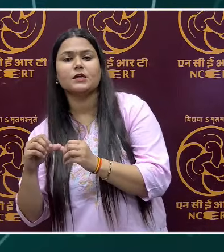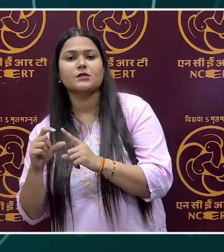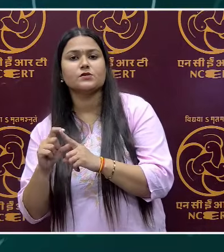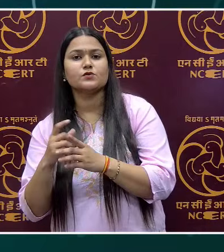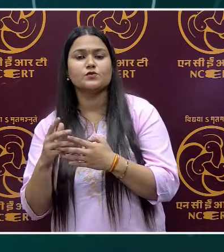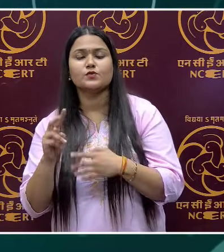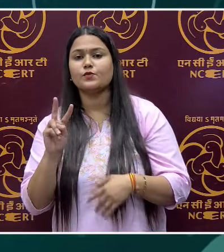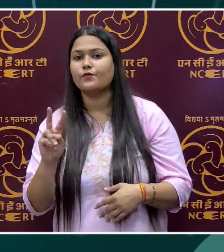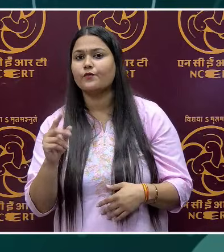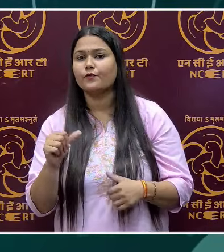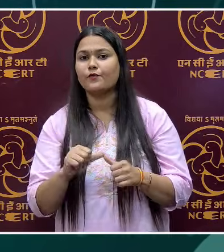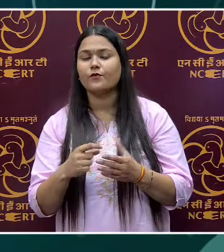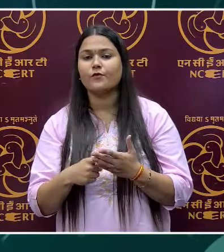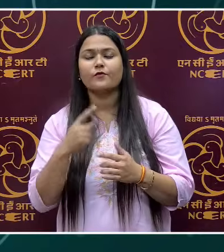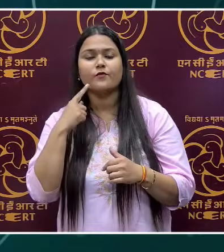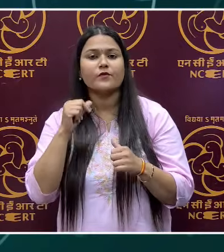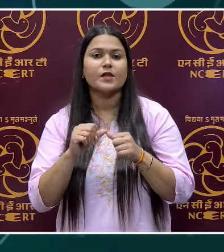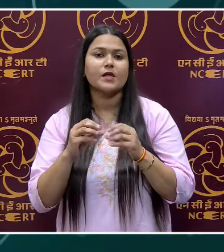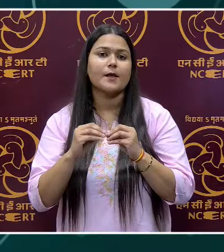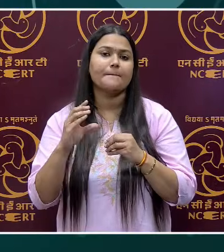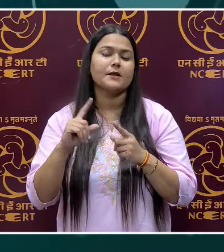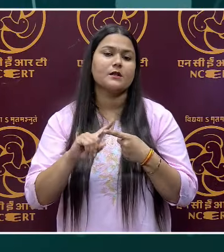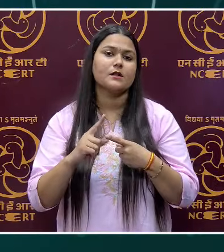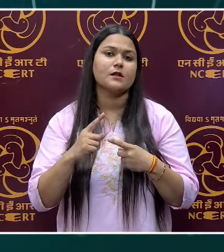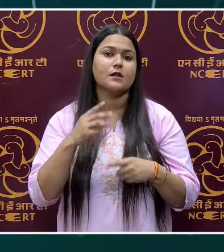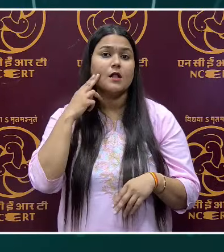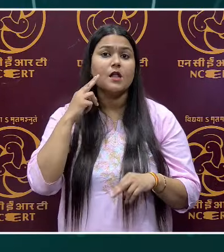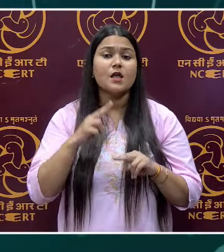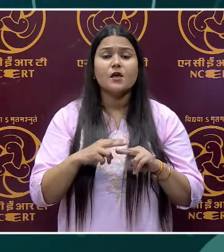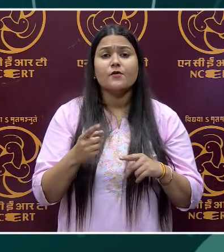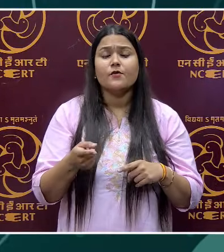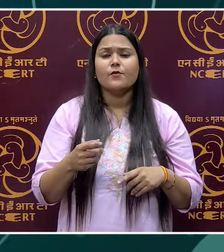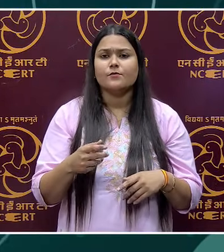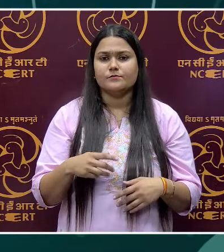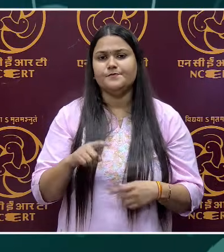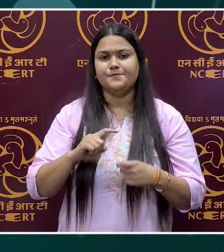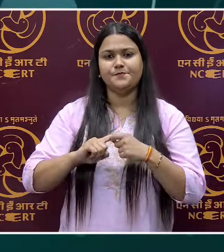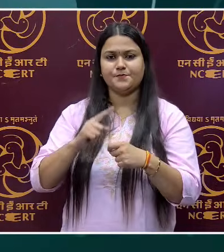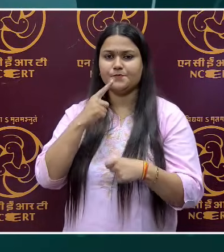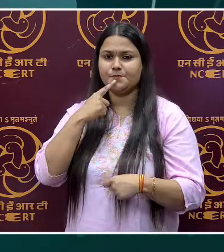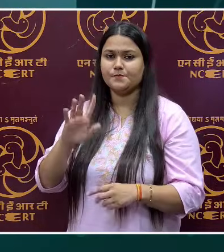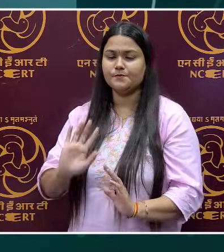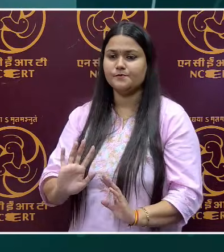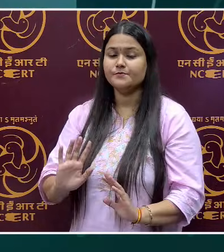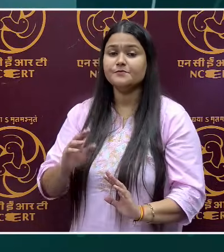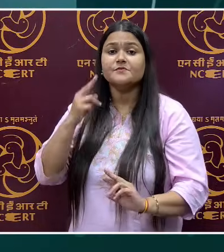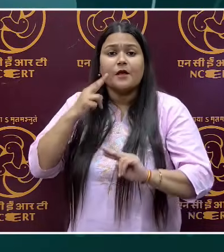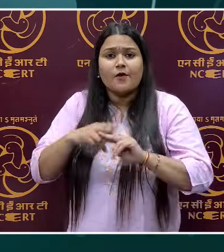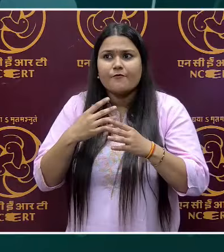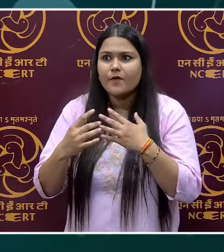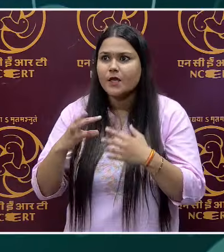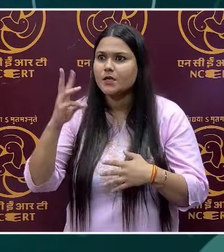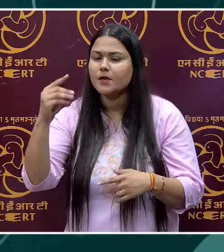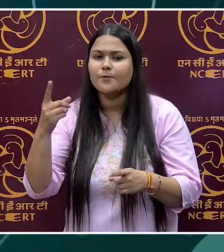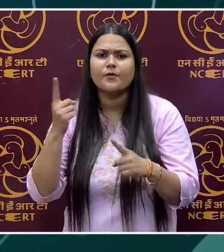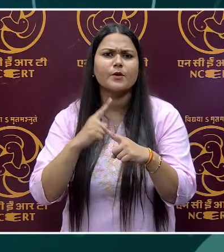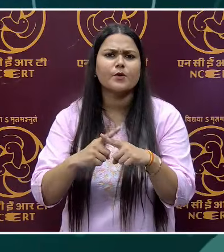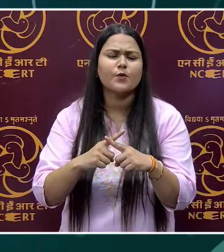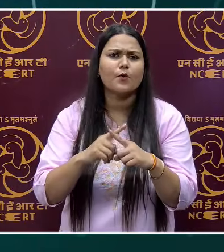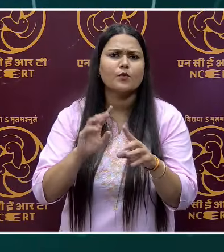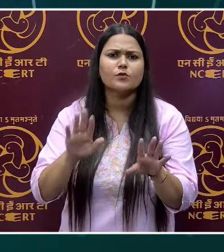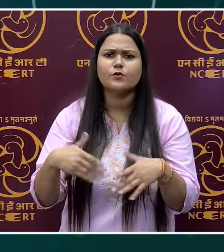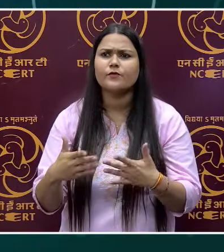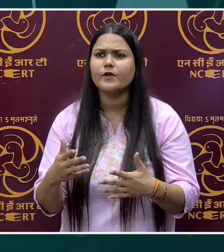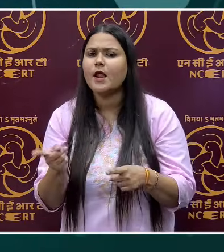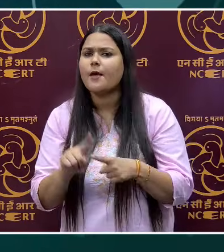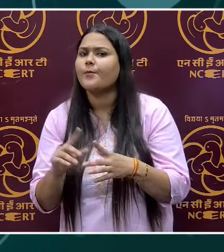Sir, what would happen if you write wrong numbers here? Okay, let us see. Let us try for 2.